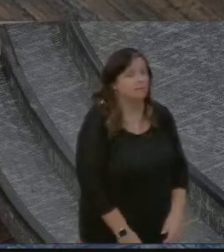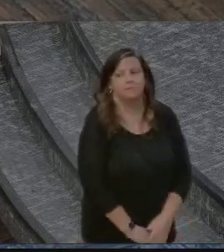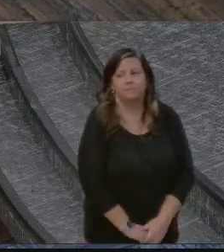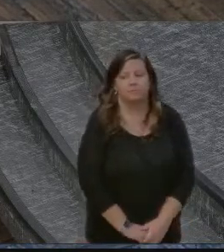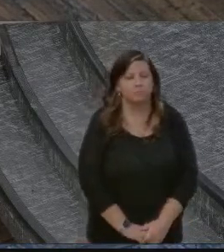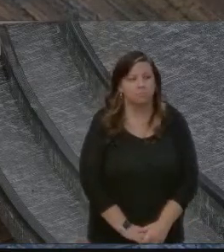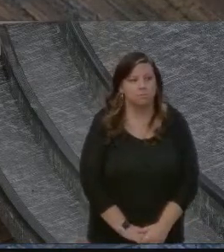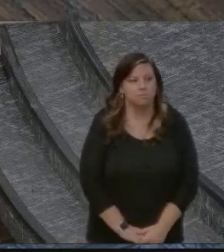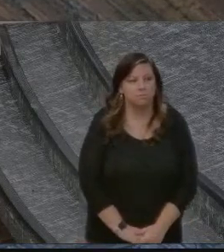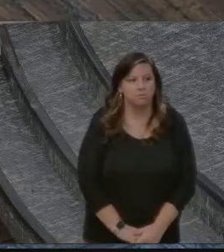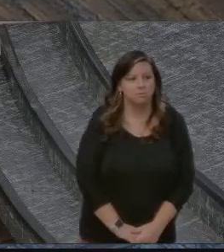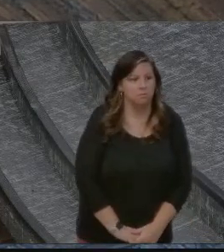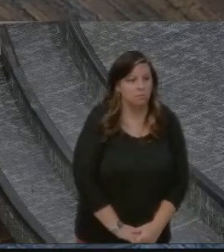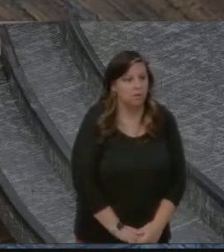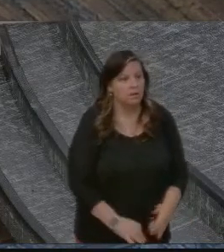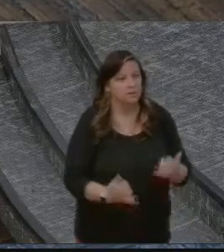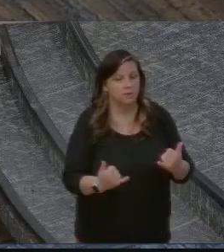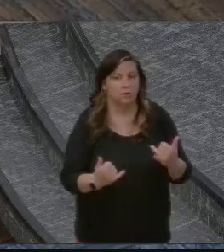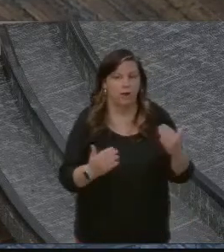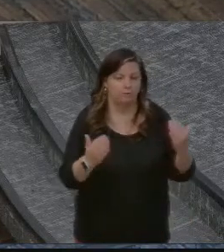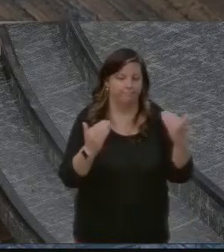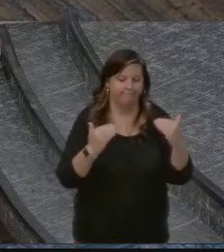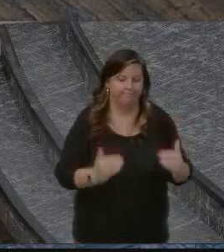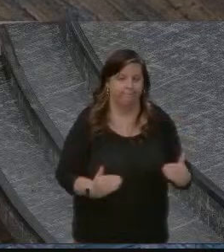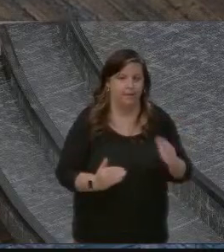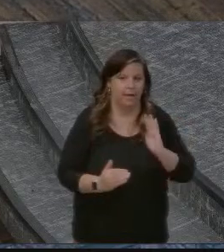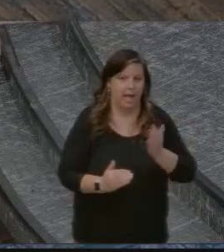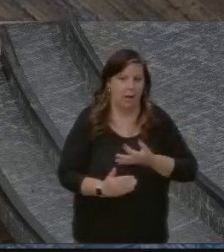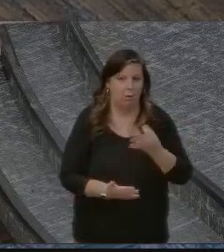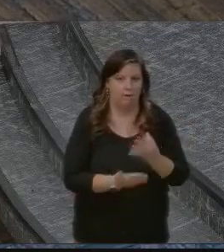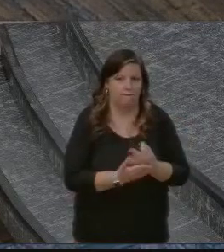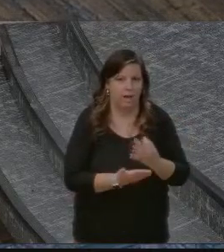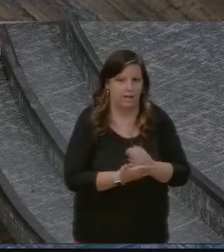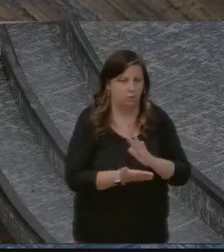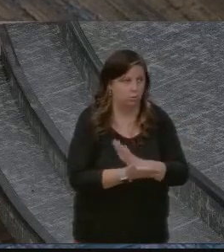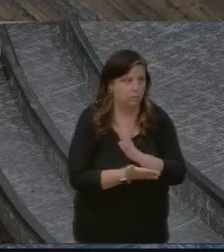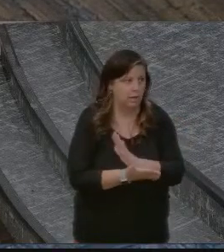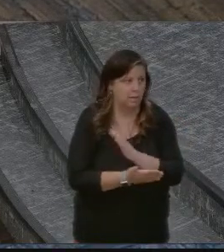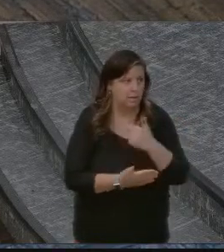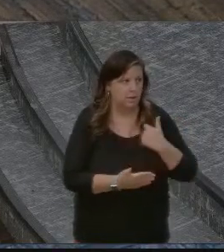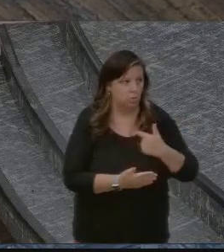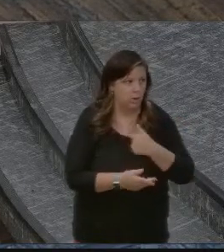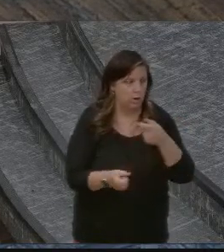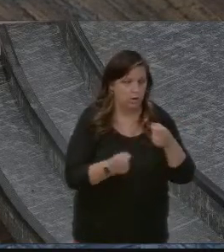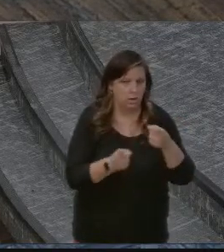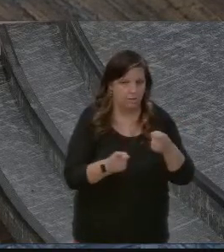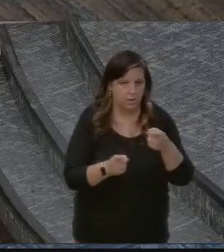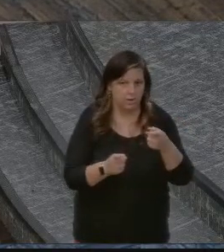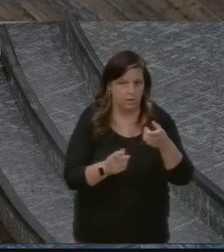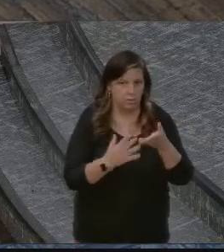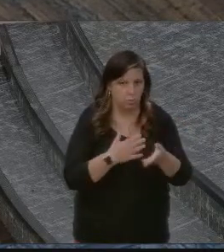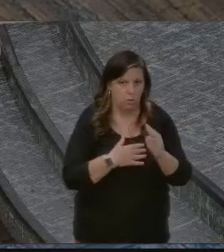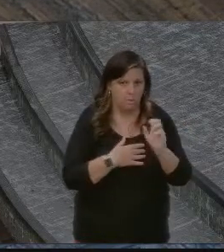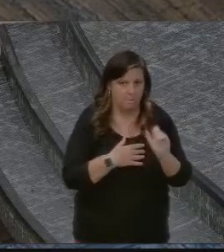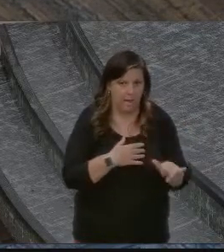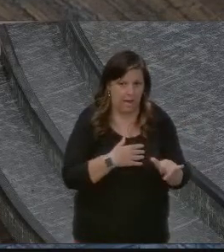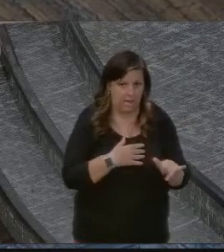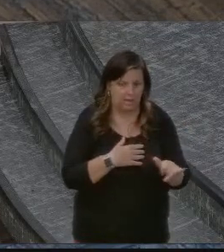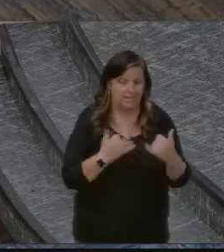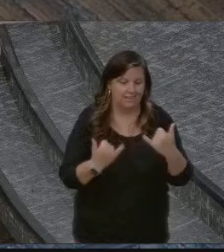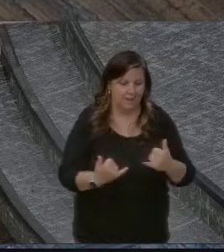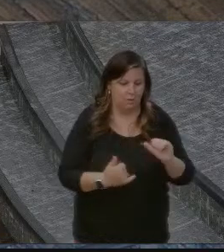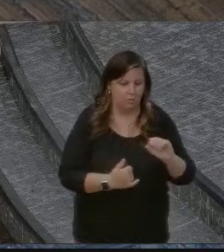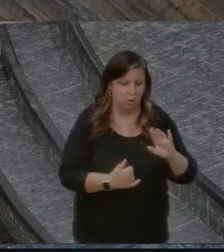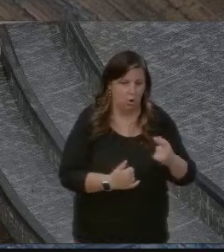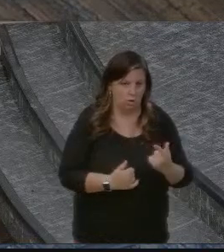Okay, so getting into our financial statements, we are covering through May. Now it is August 4th, so